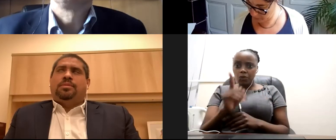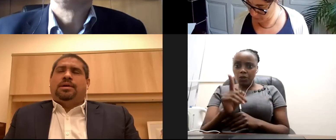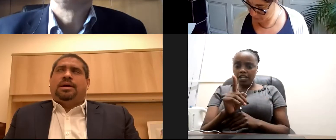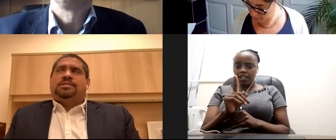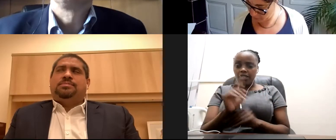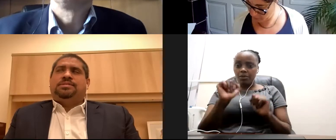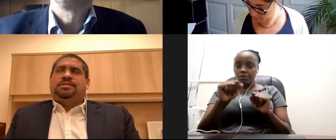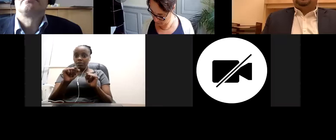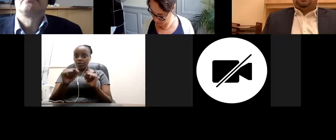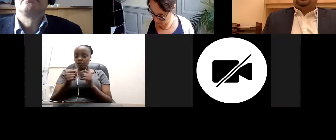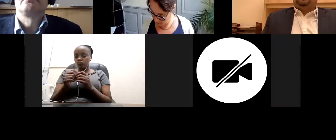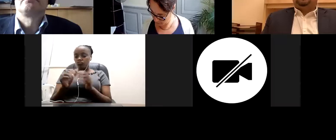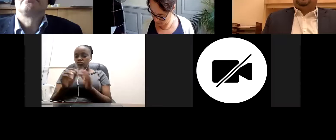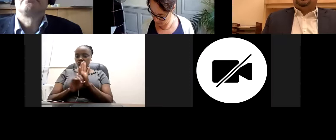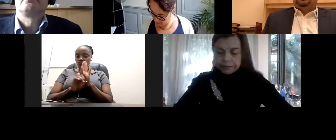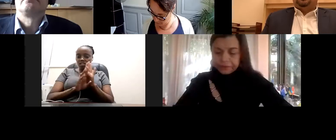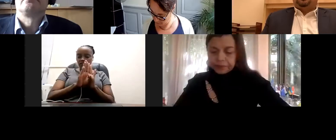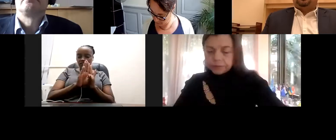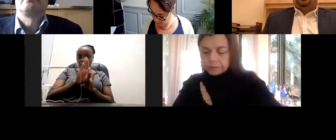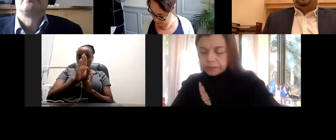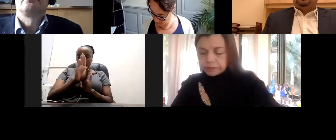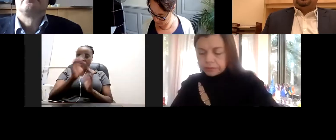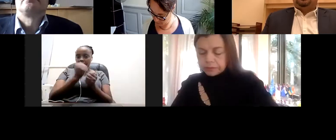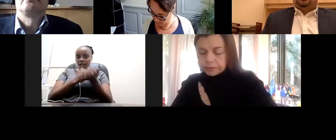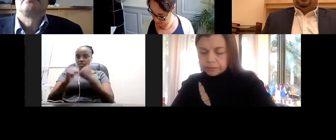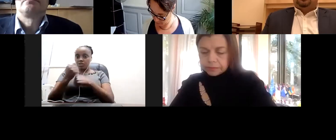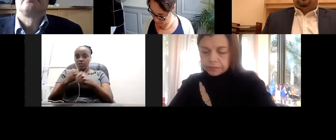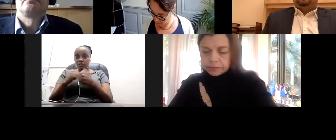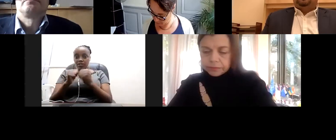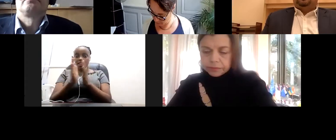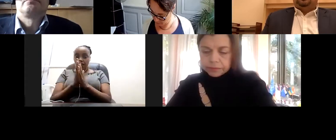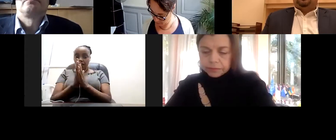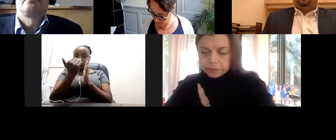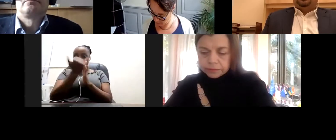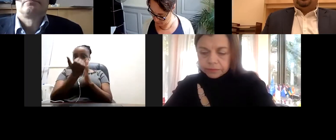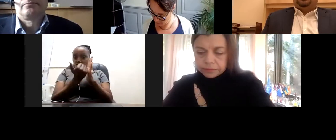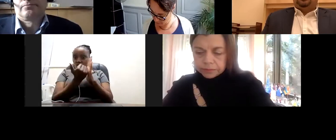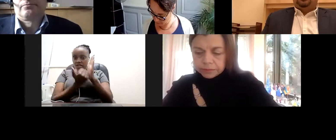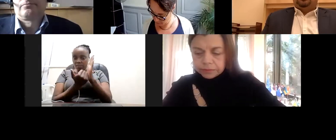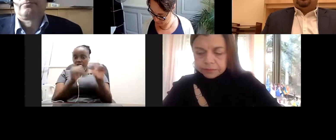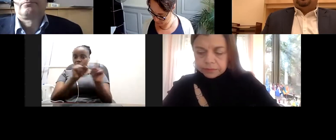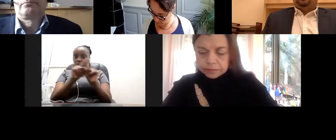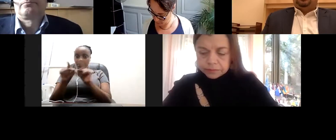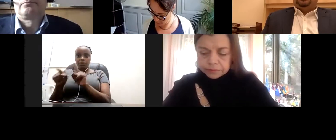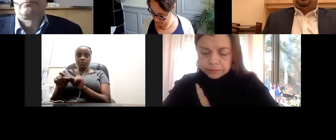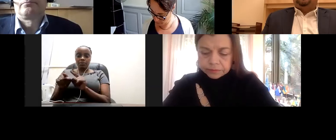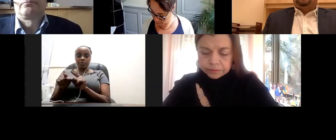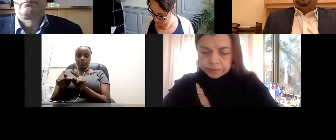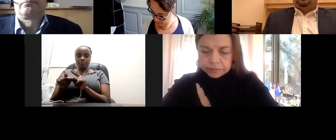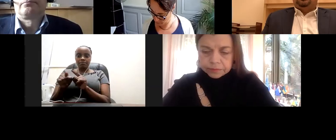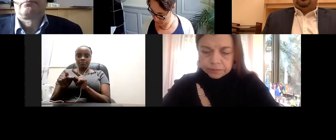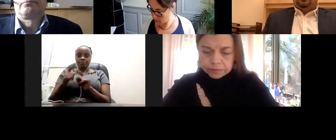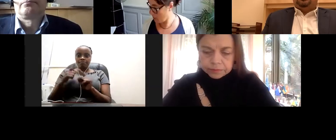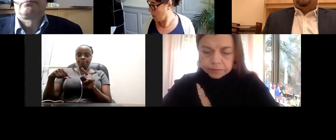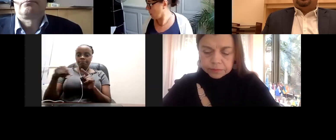co-develop activities, actions, programs, and also that we are mutually